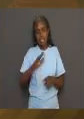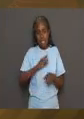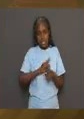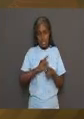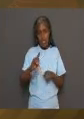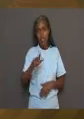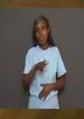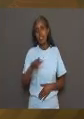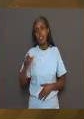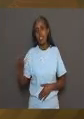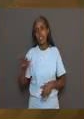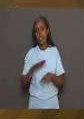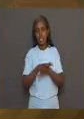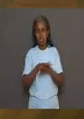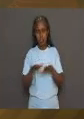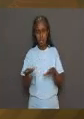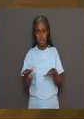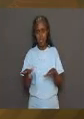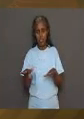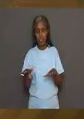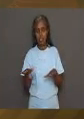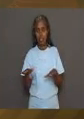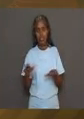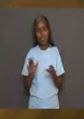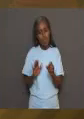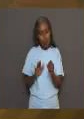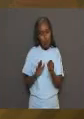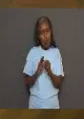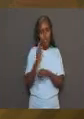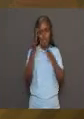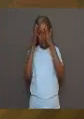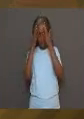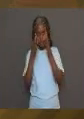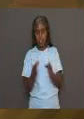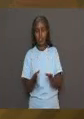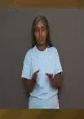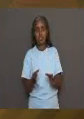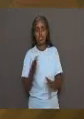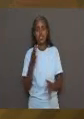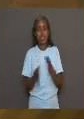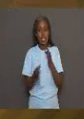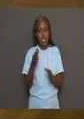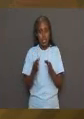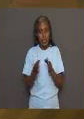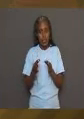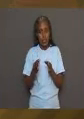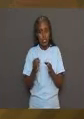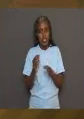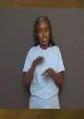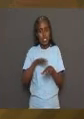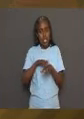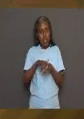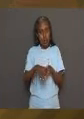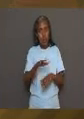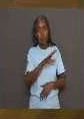line in the plane is completely determined if its slope